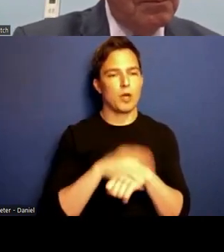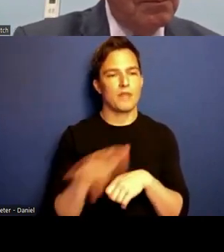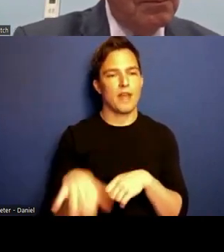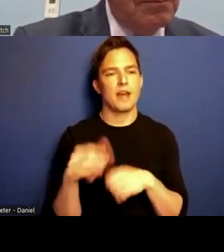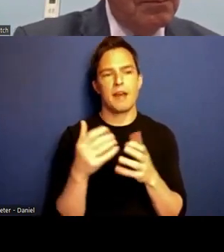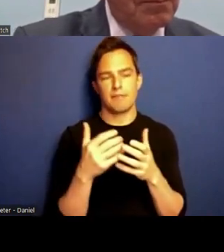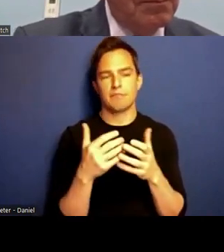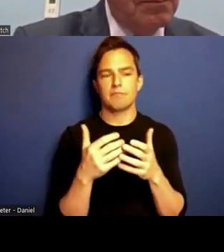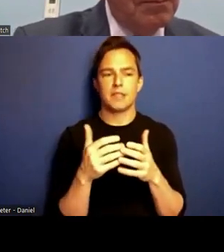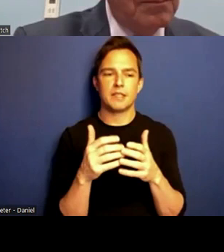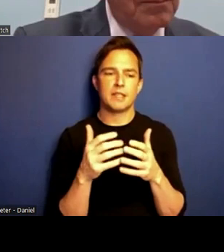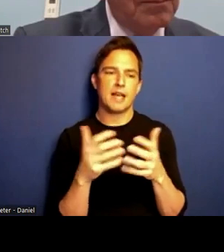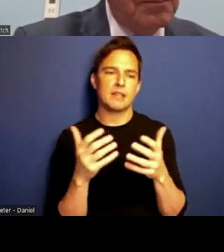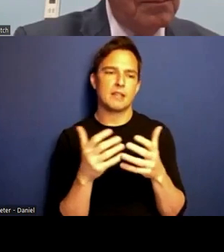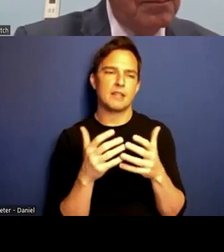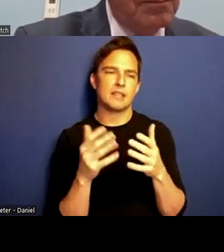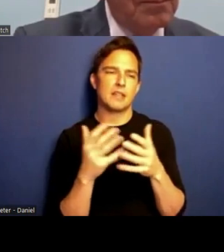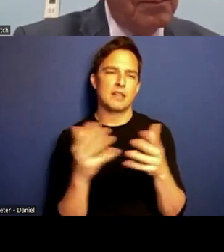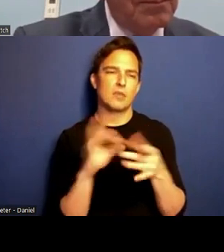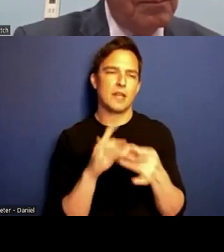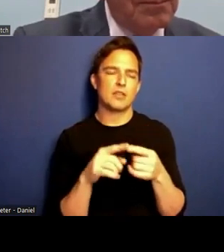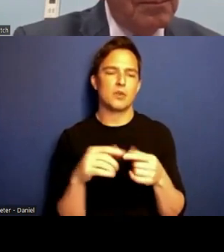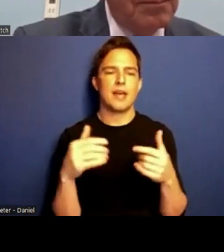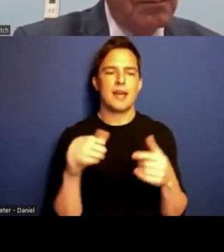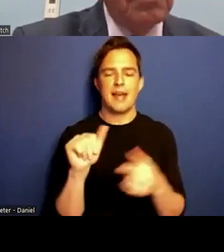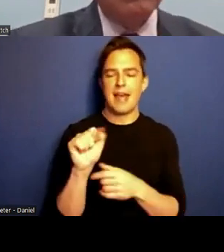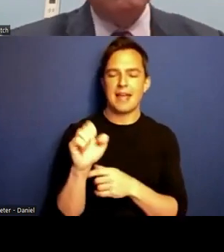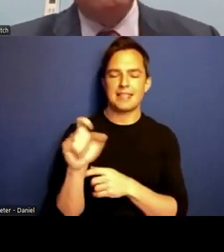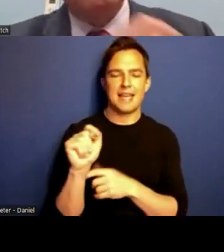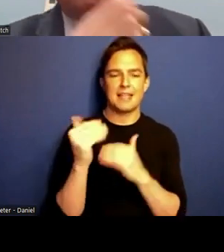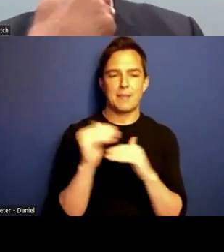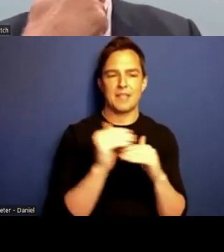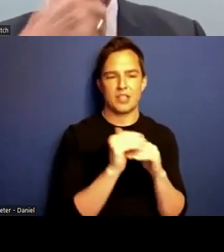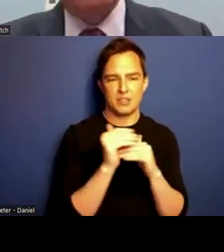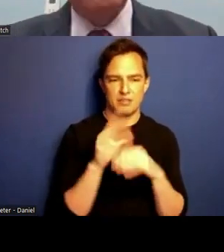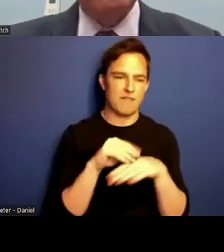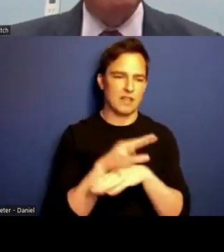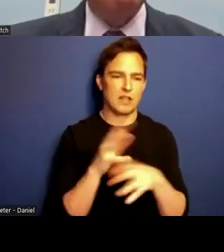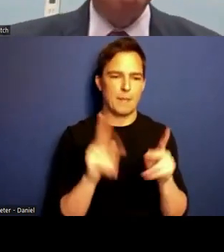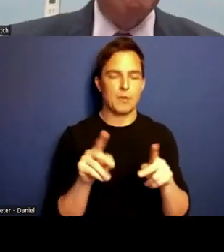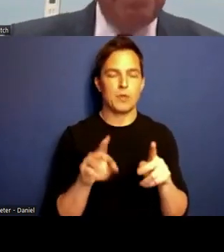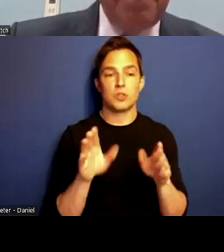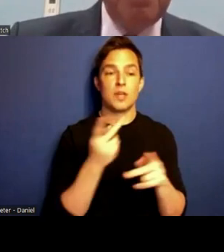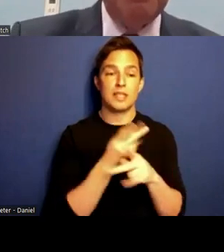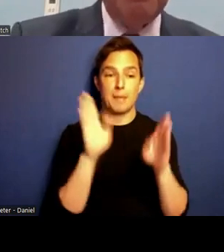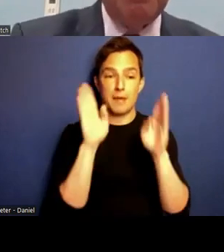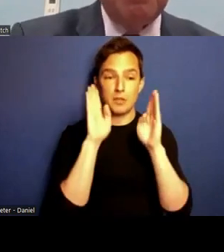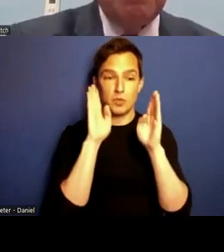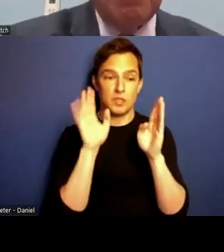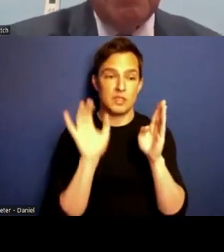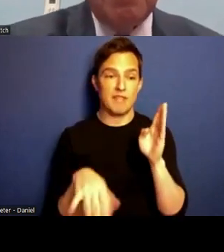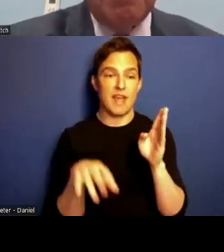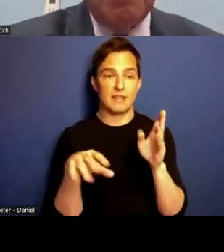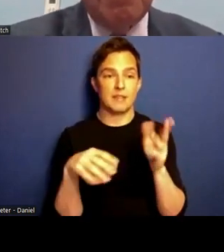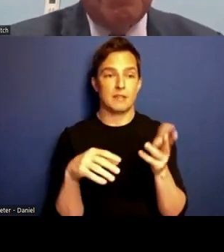with asset limitations, right? Because it affects a lot of people. So stay tuned on that. And